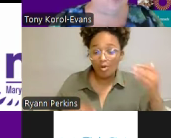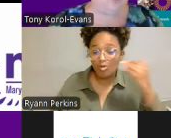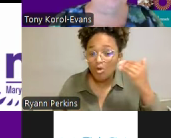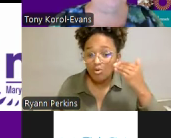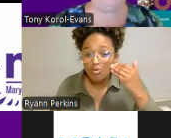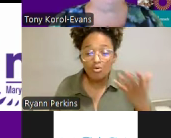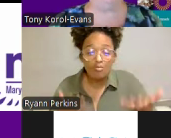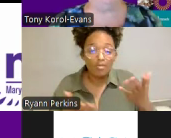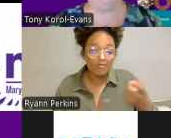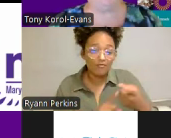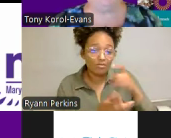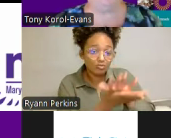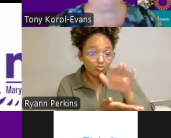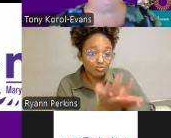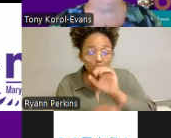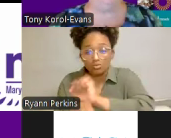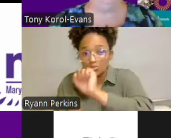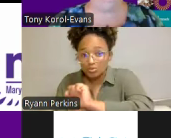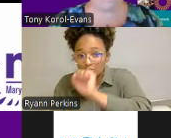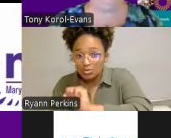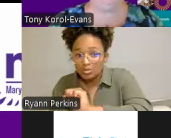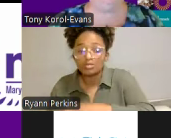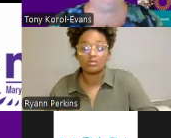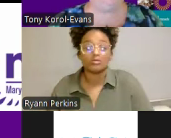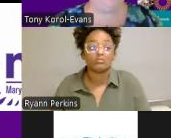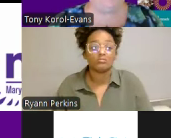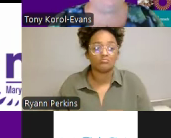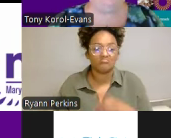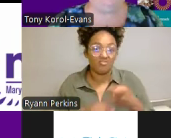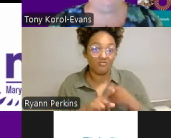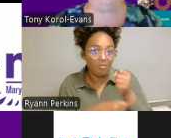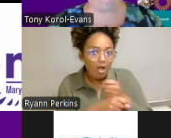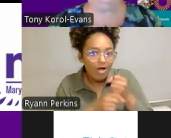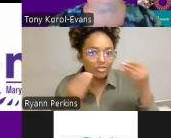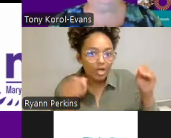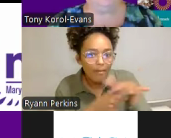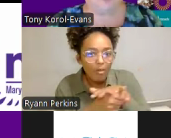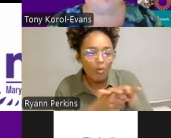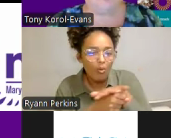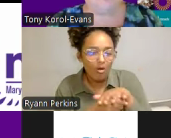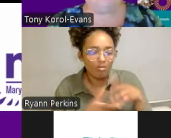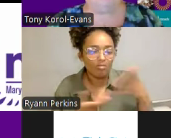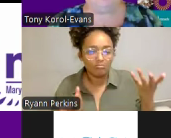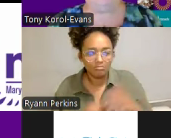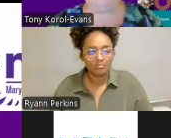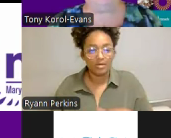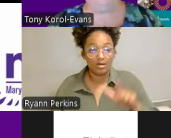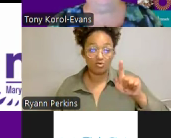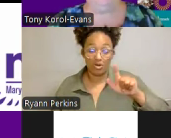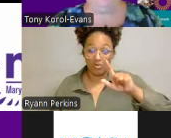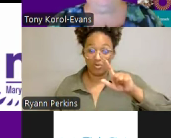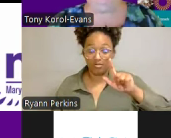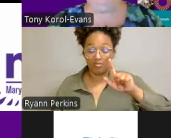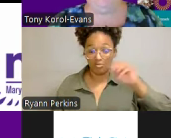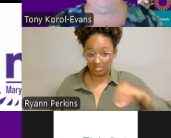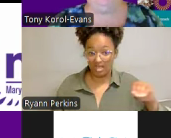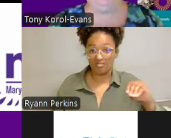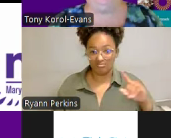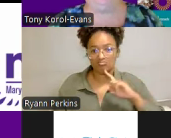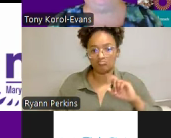in the morning, but they were known to the person. But 21% are intimate partners. And